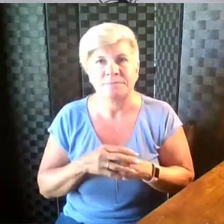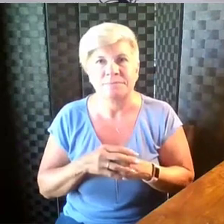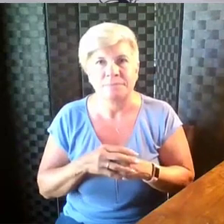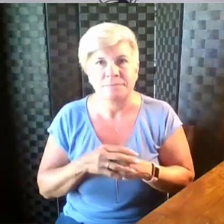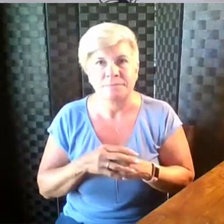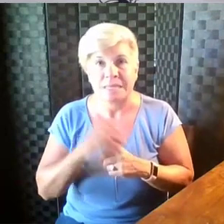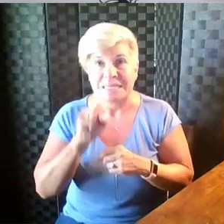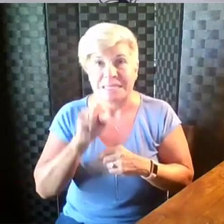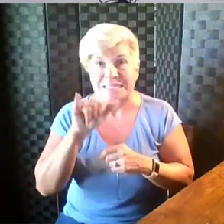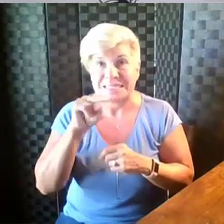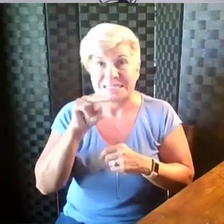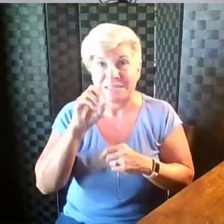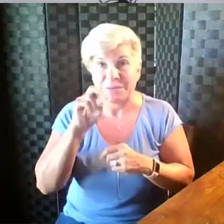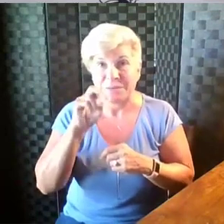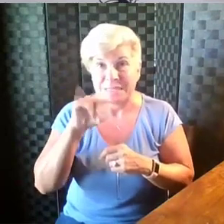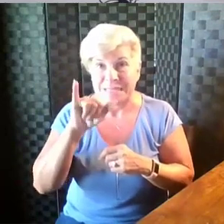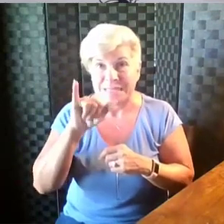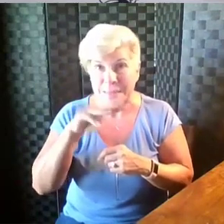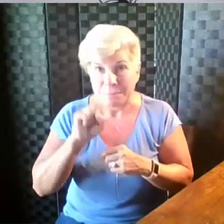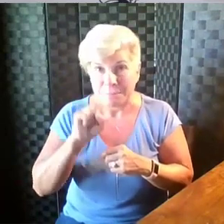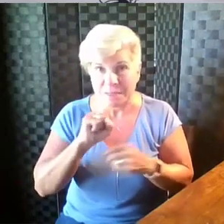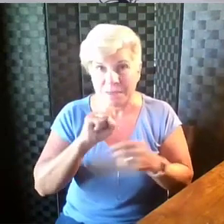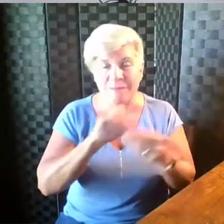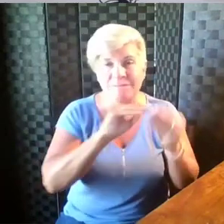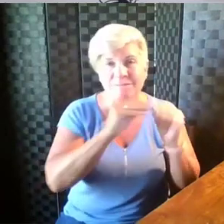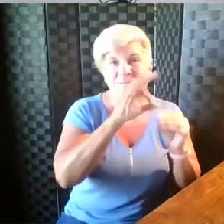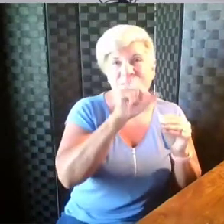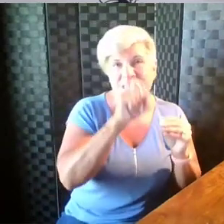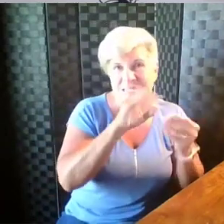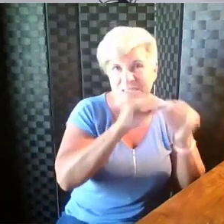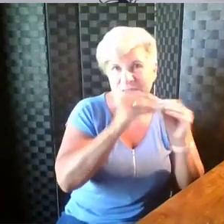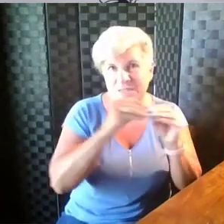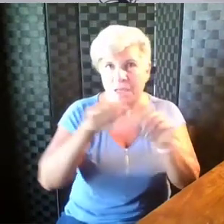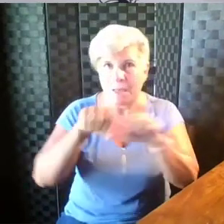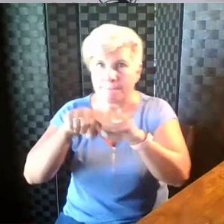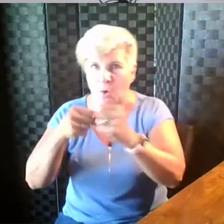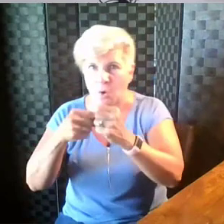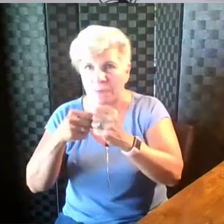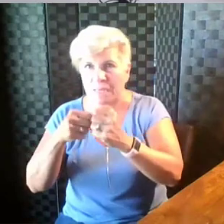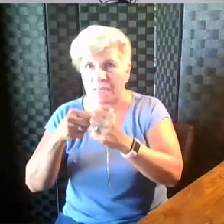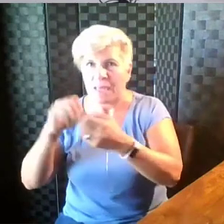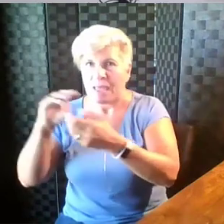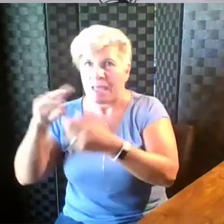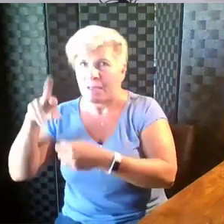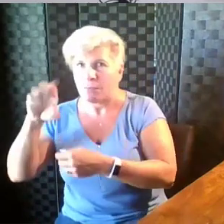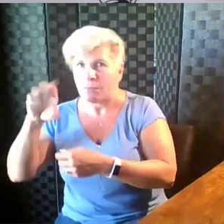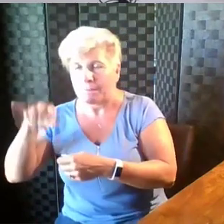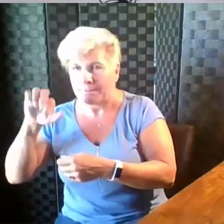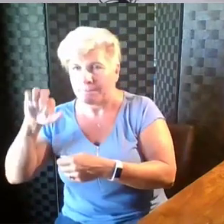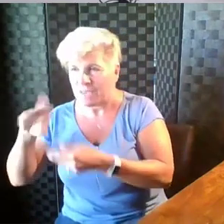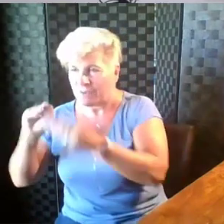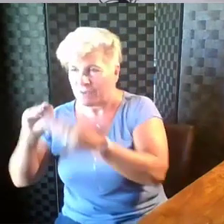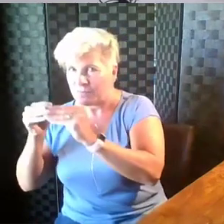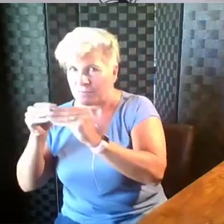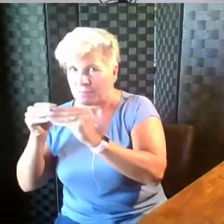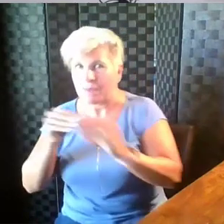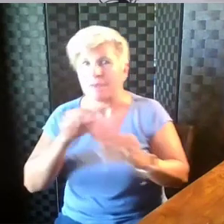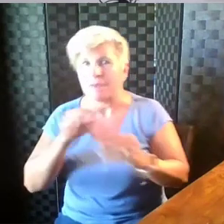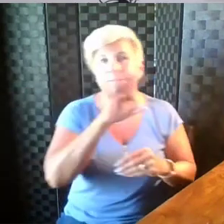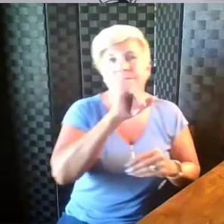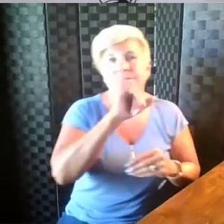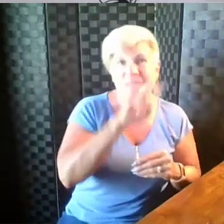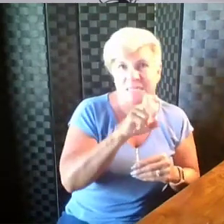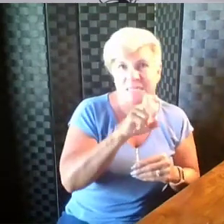fix, broken, and repair. This is our last one, so make it a good one. Which two words